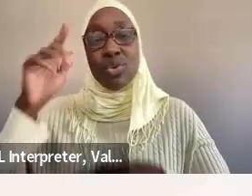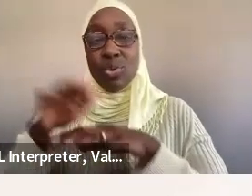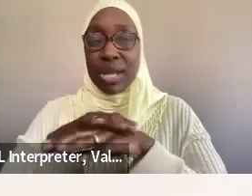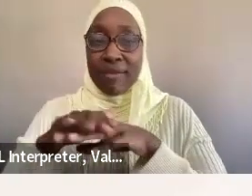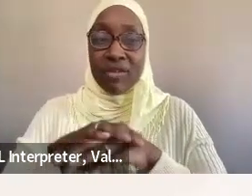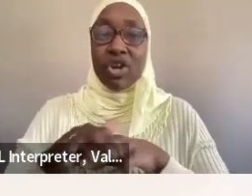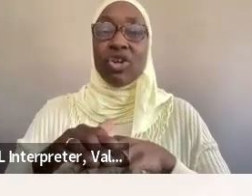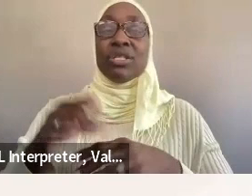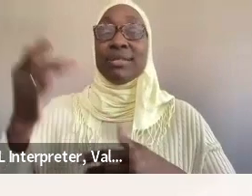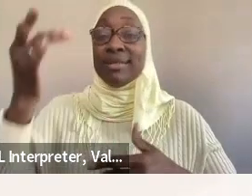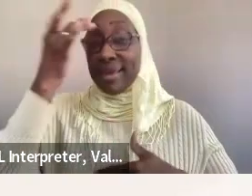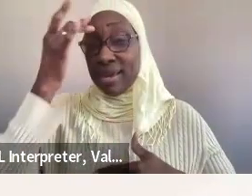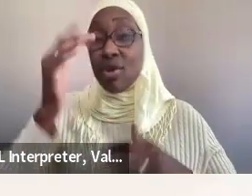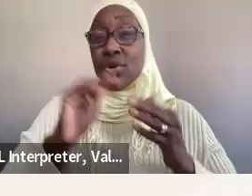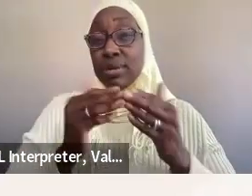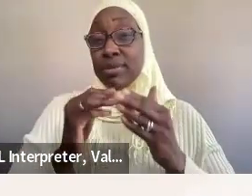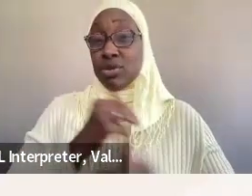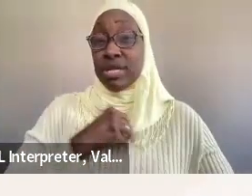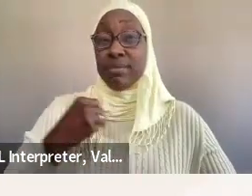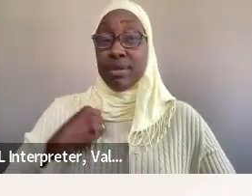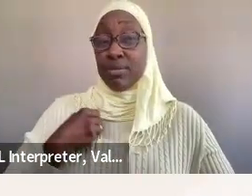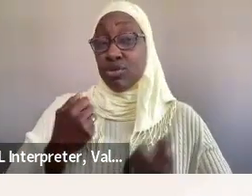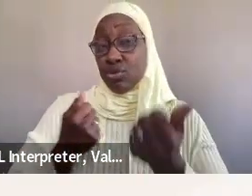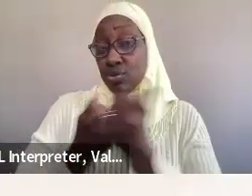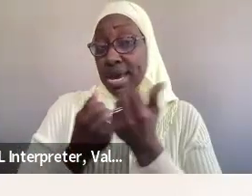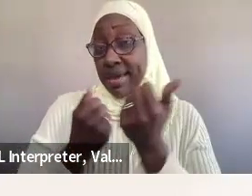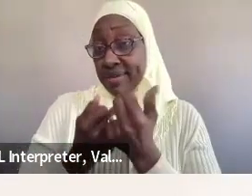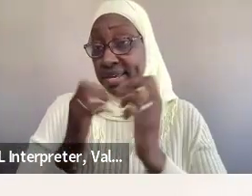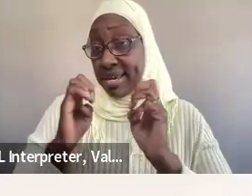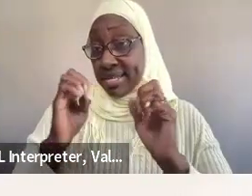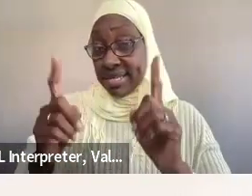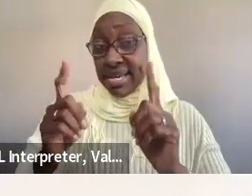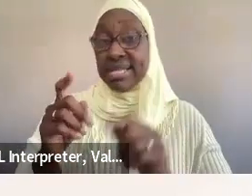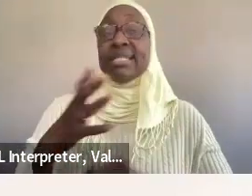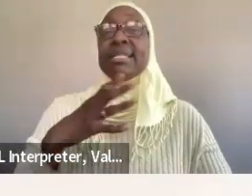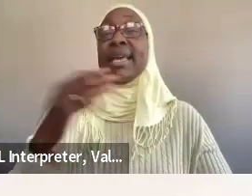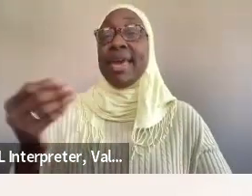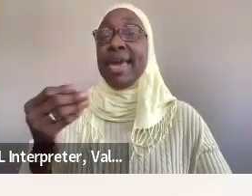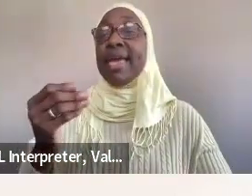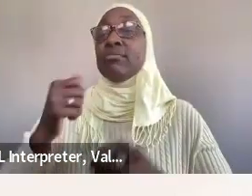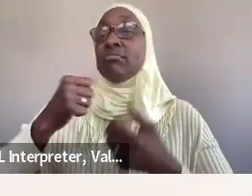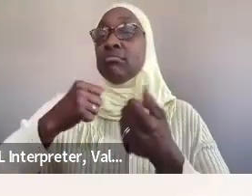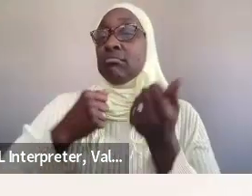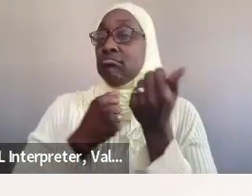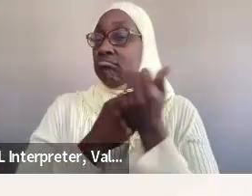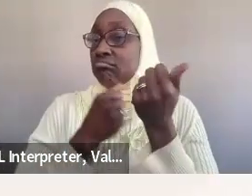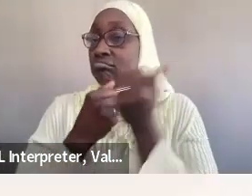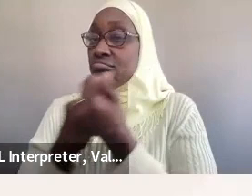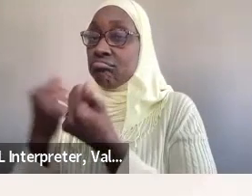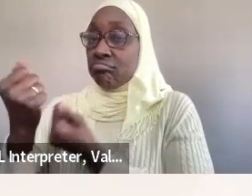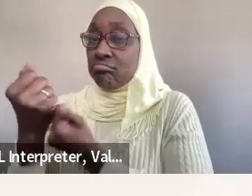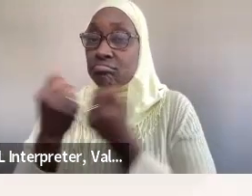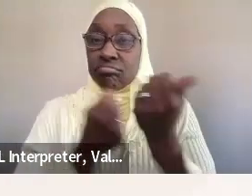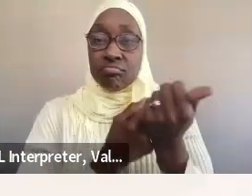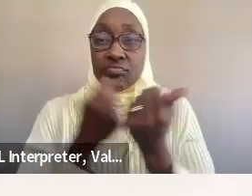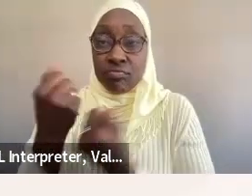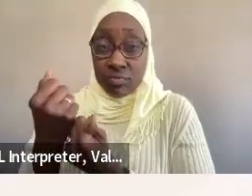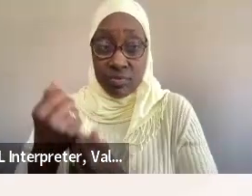support. So our mission is particularly focused sort of in this setting of public